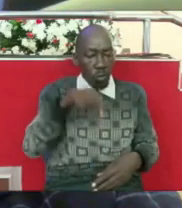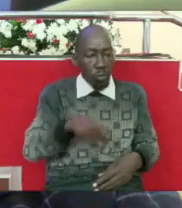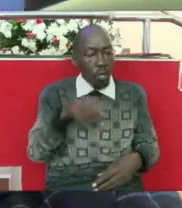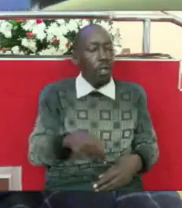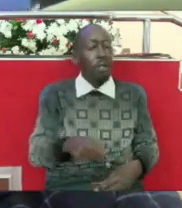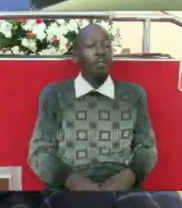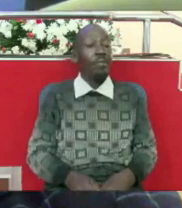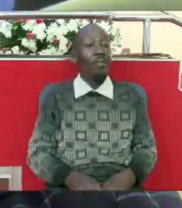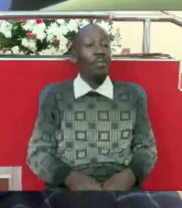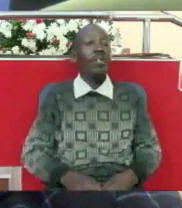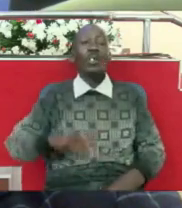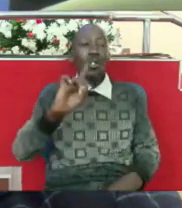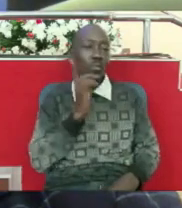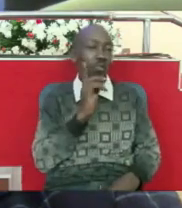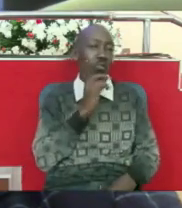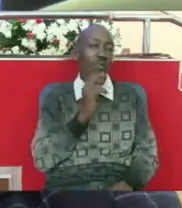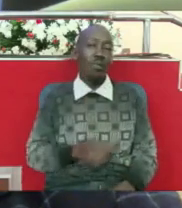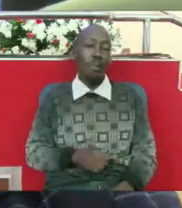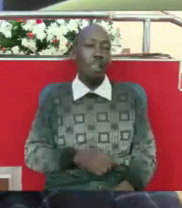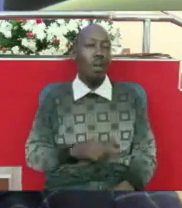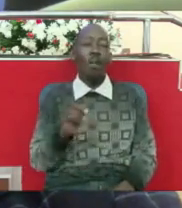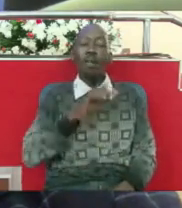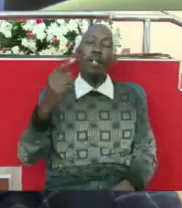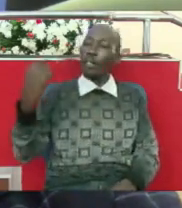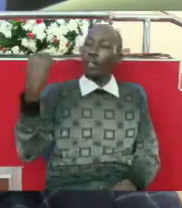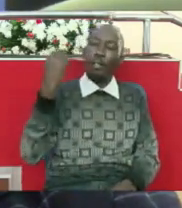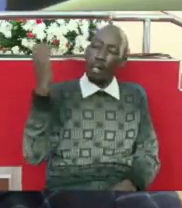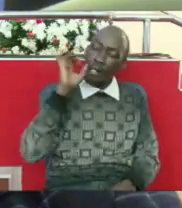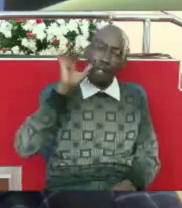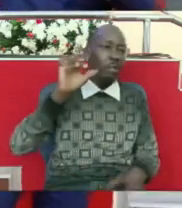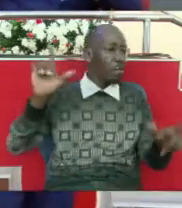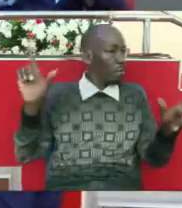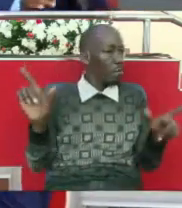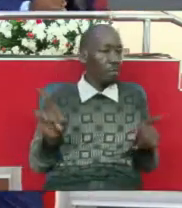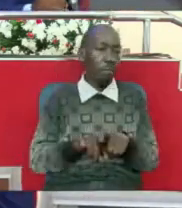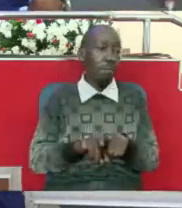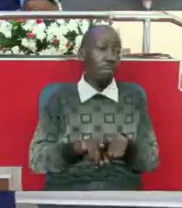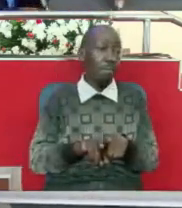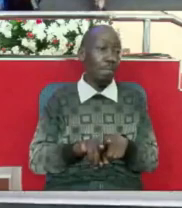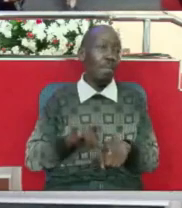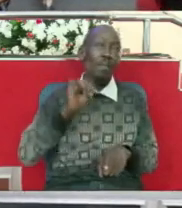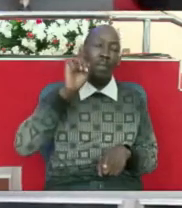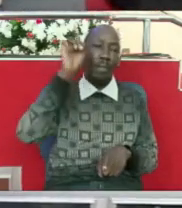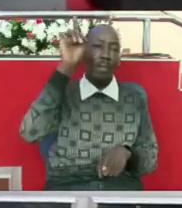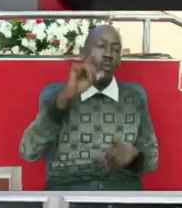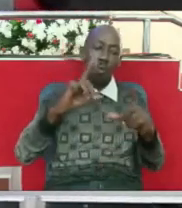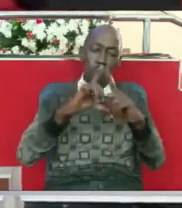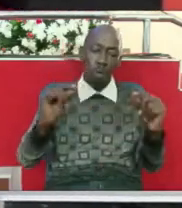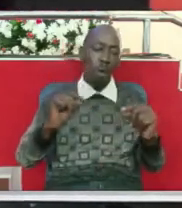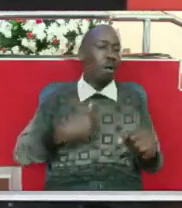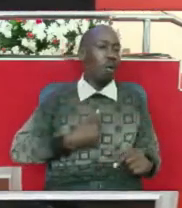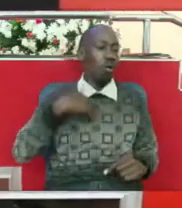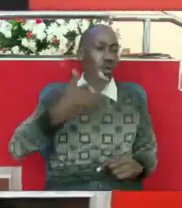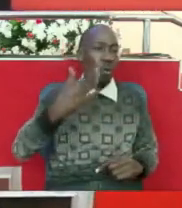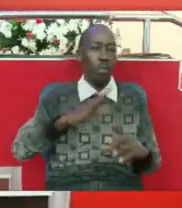and tomorrow as he did yesterday. His word has always been good.